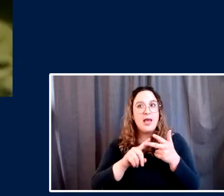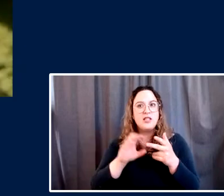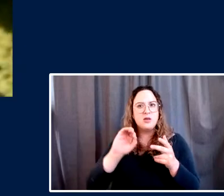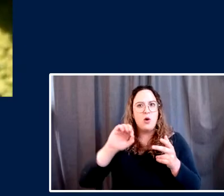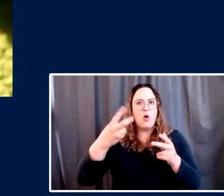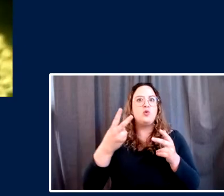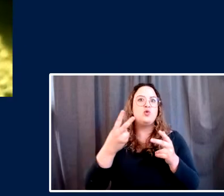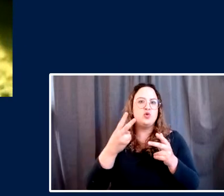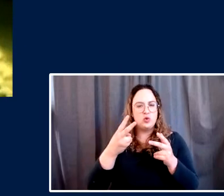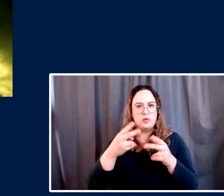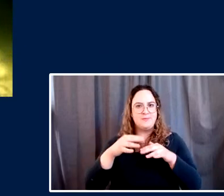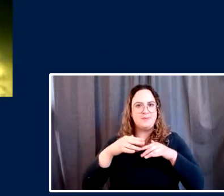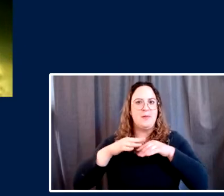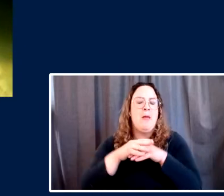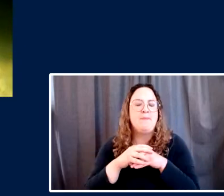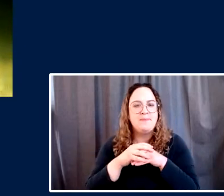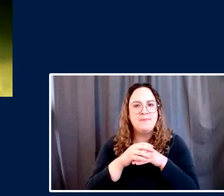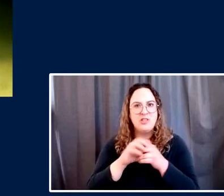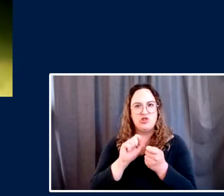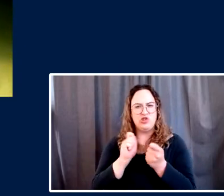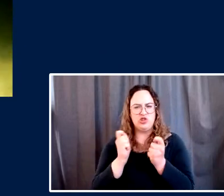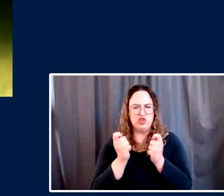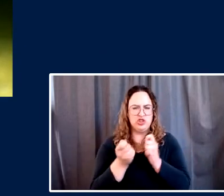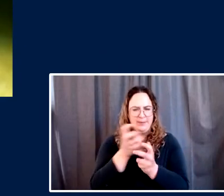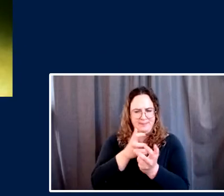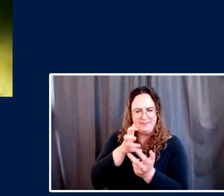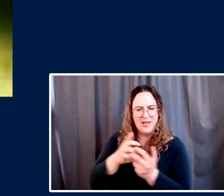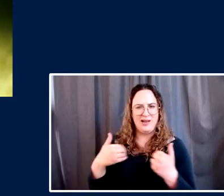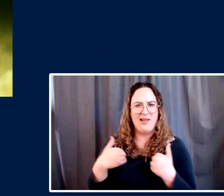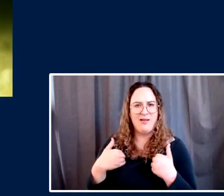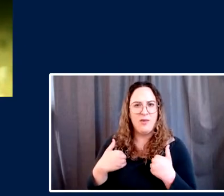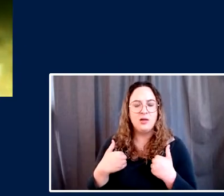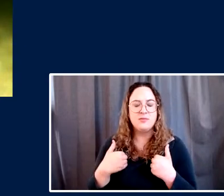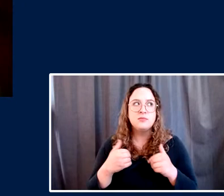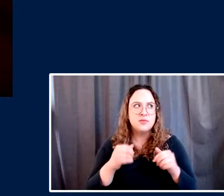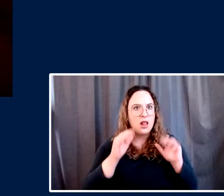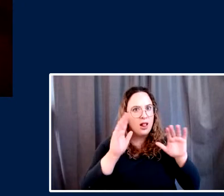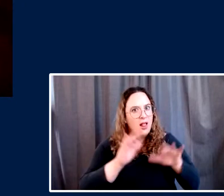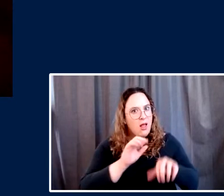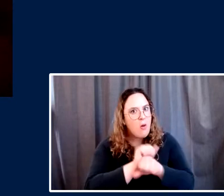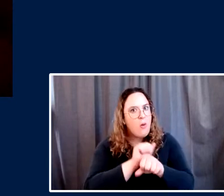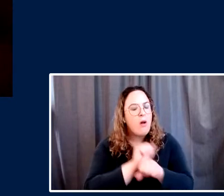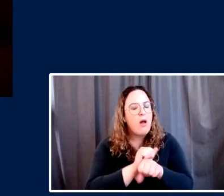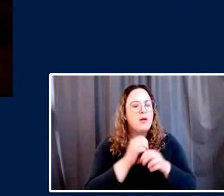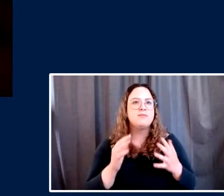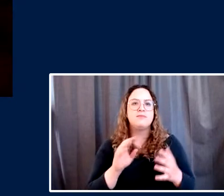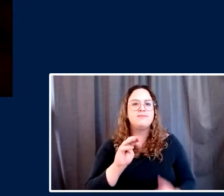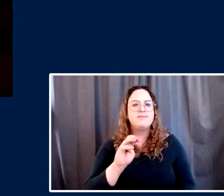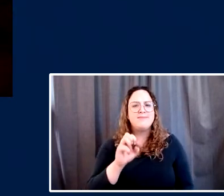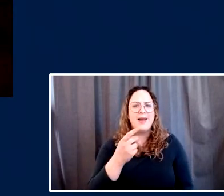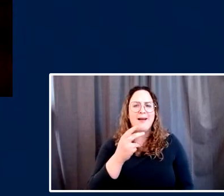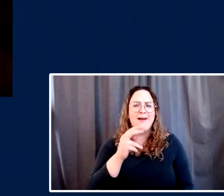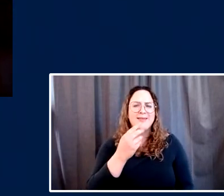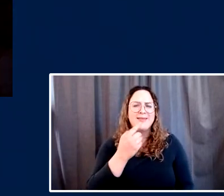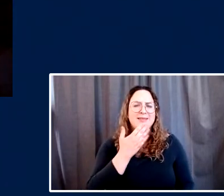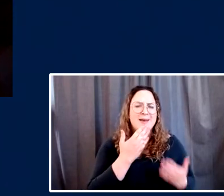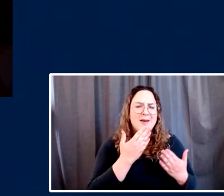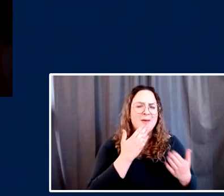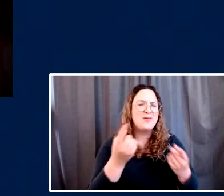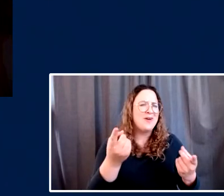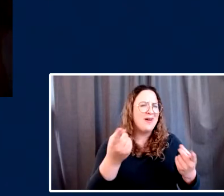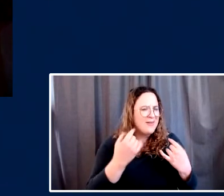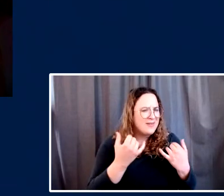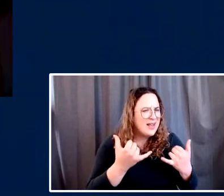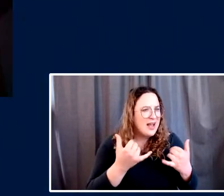concentration. Very, very interesting. It sounds like a lot of work. Megan, thanks so much for stopping by, but I think we have a few